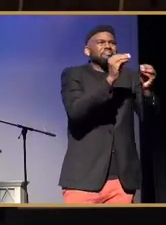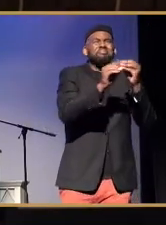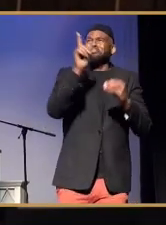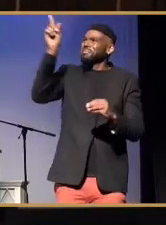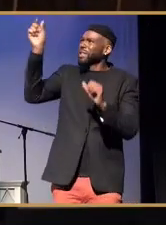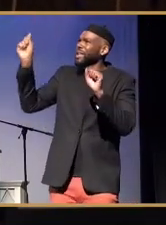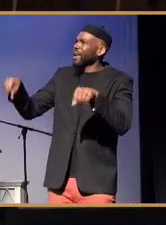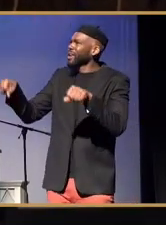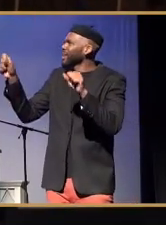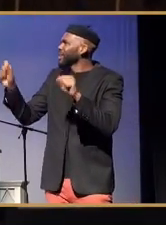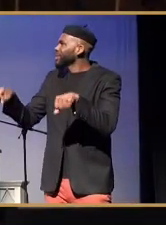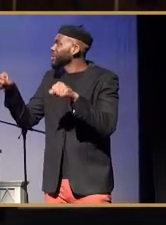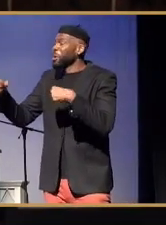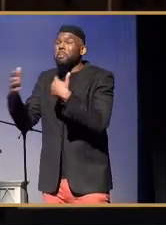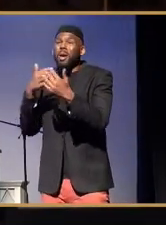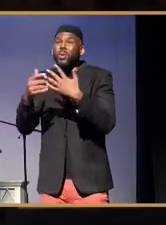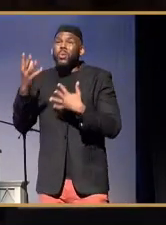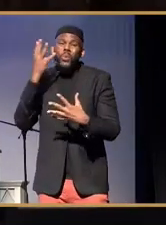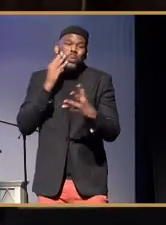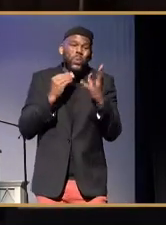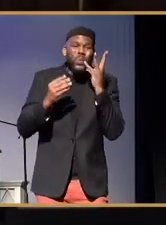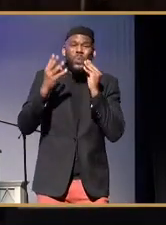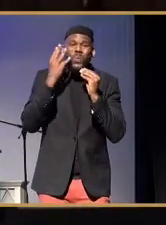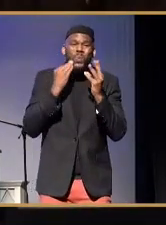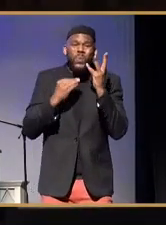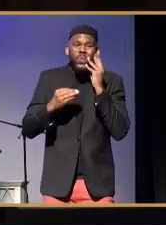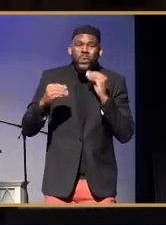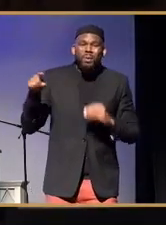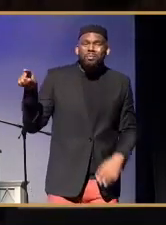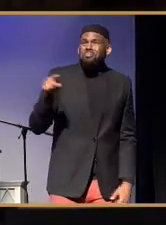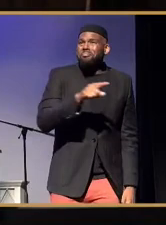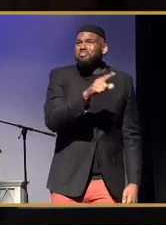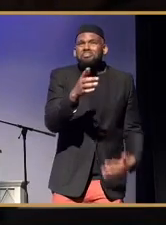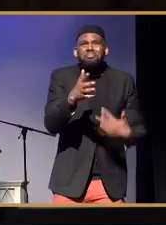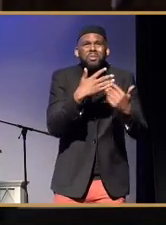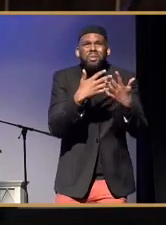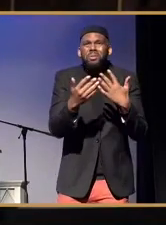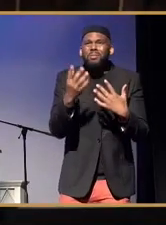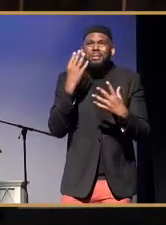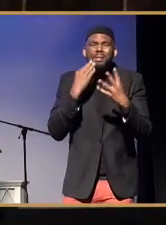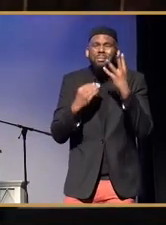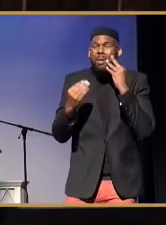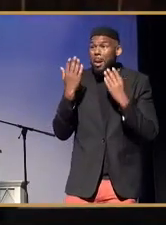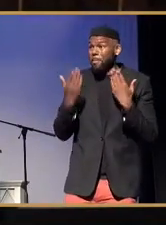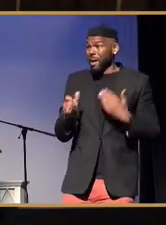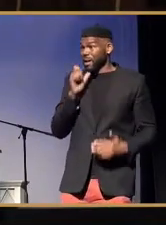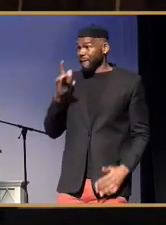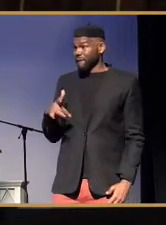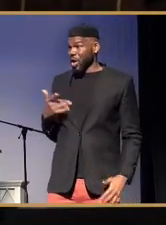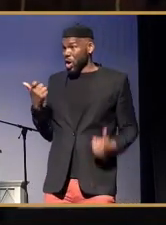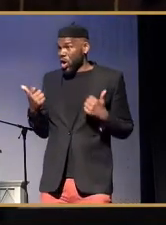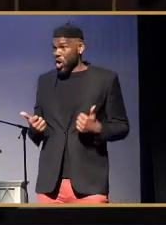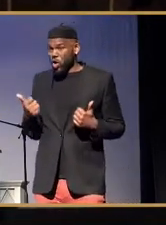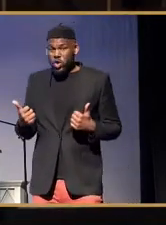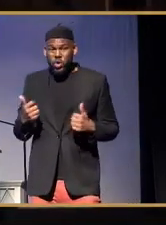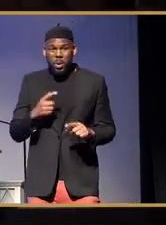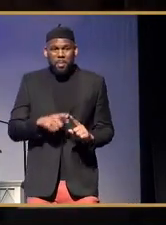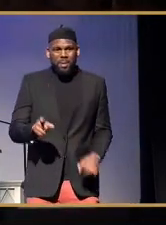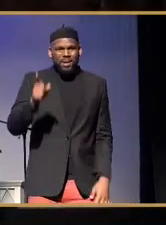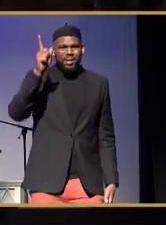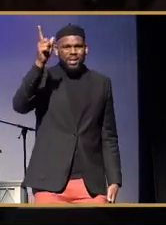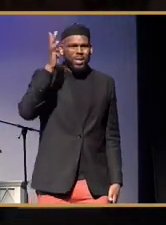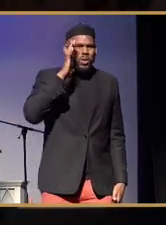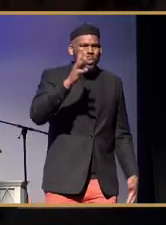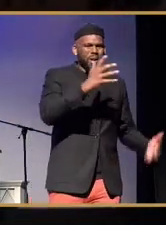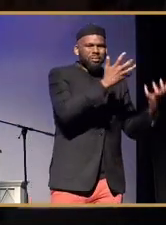Remember when you go through all things work, they may not feel good, but He makes them work. So He gets